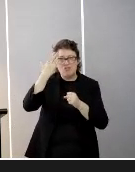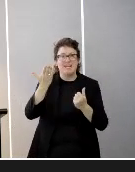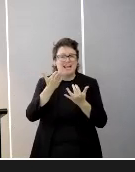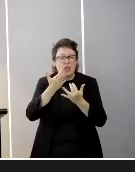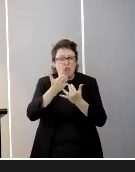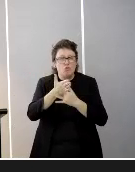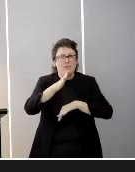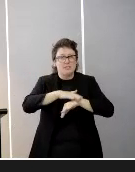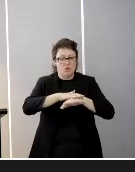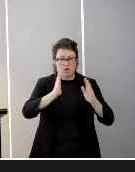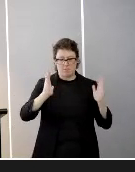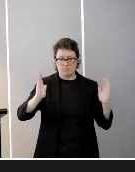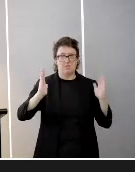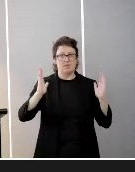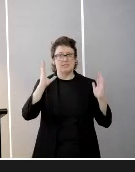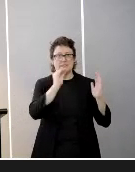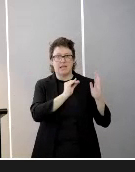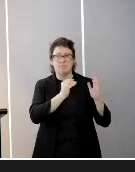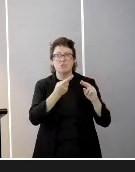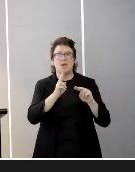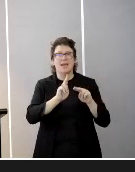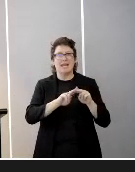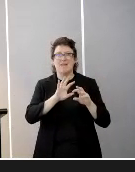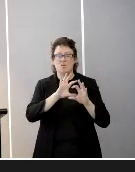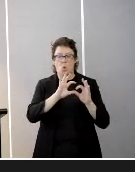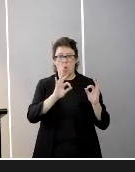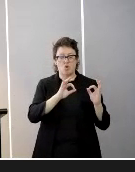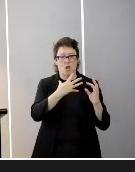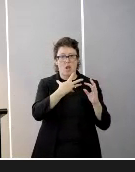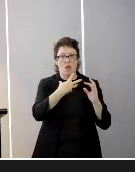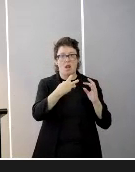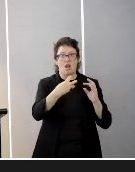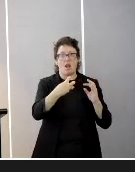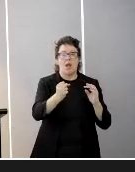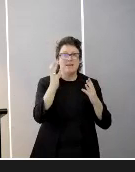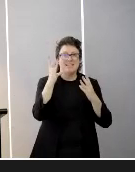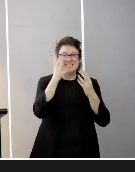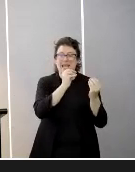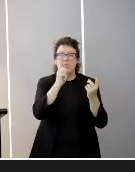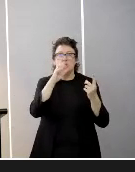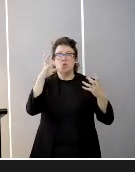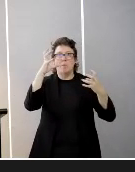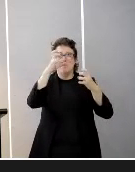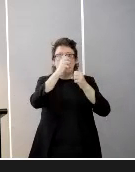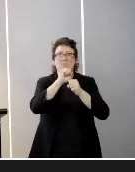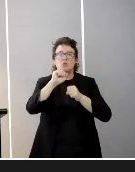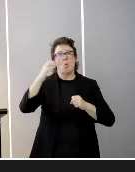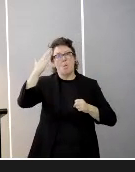certain periods of sleep. So if you're not getting into that sleep state, you don't consolidate memory as